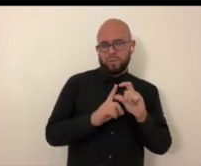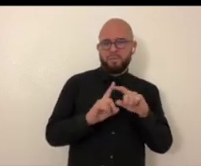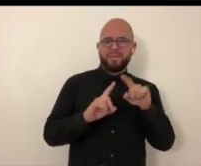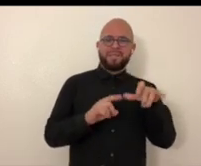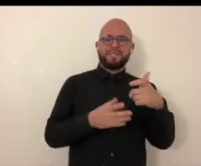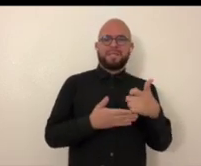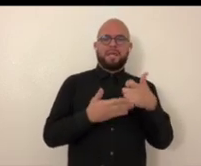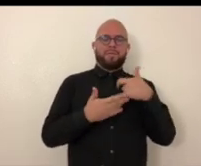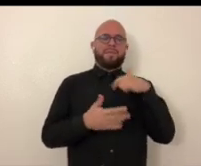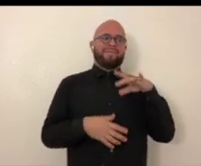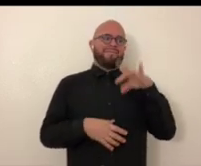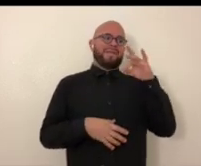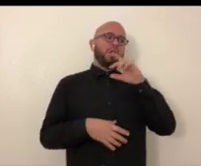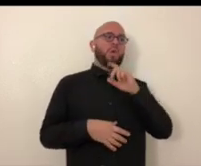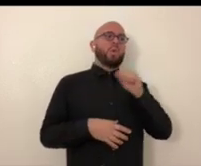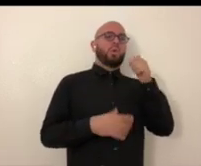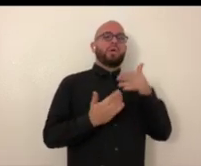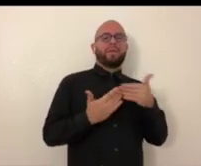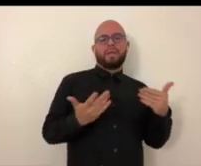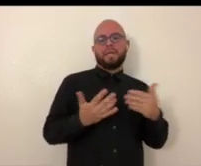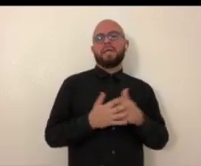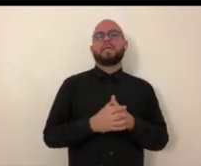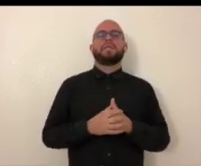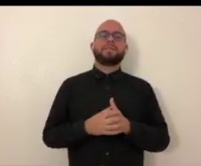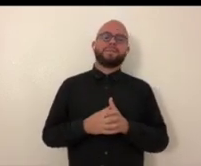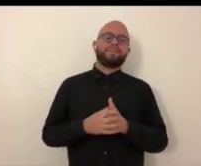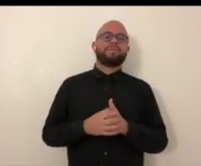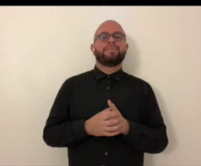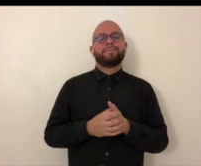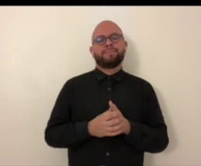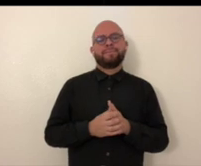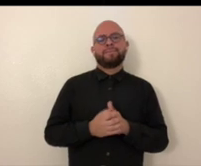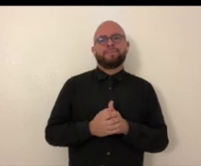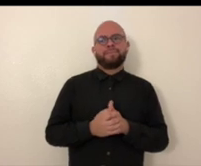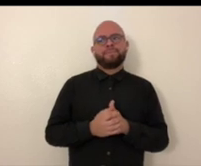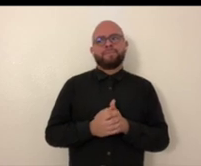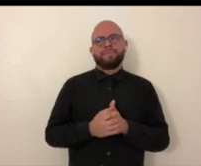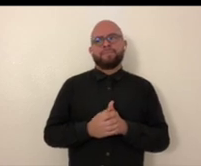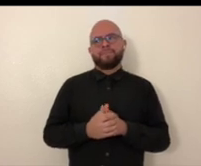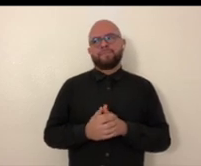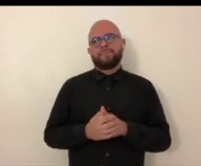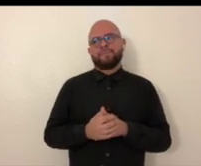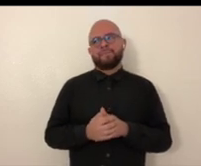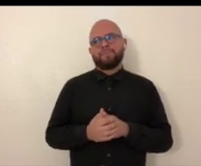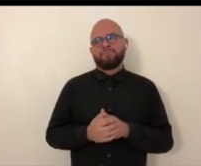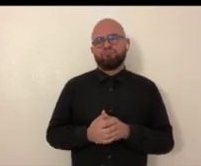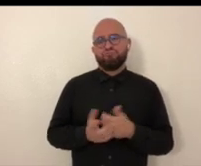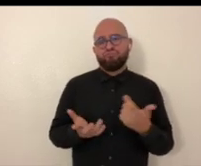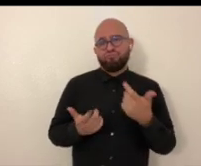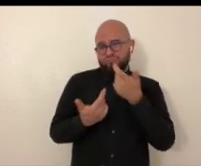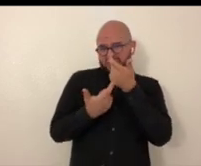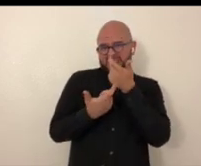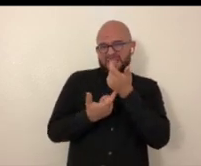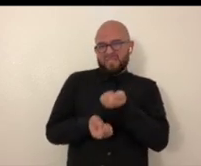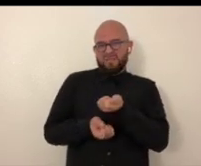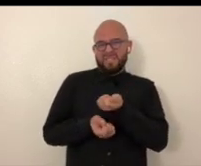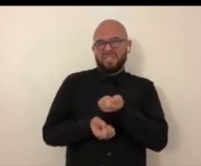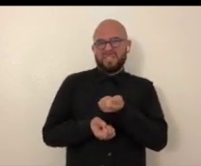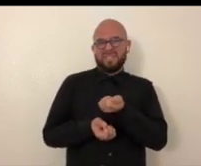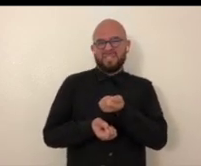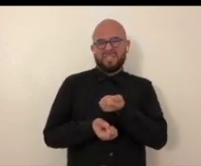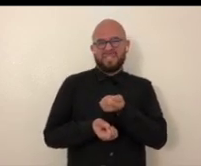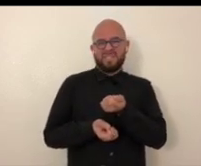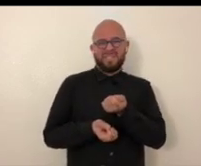Crippled, also a term that's old, but that has helped me find older stuff.